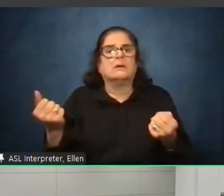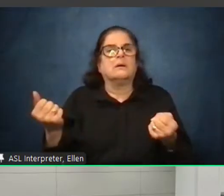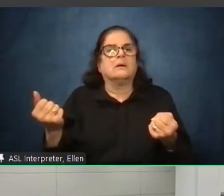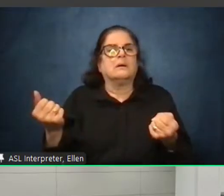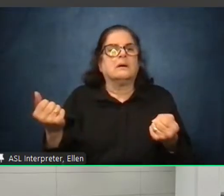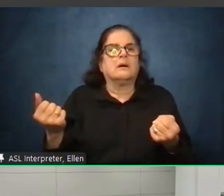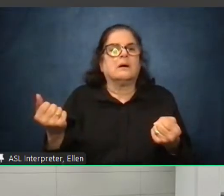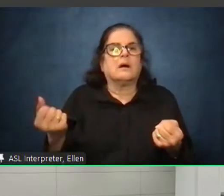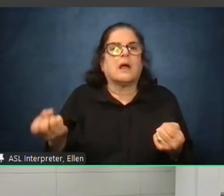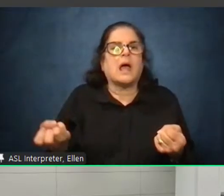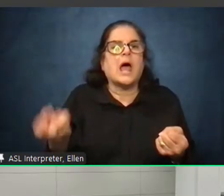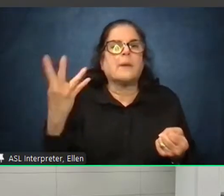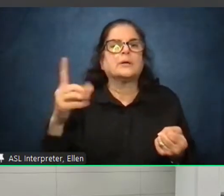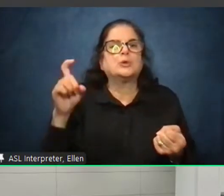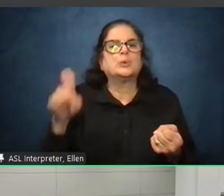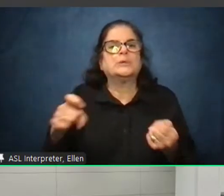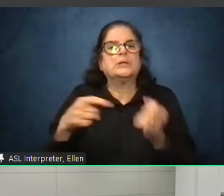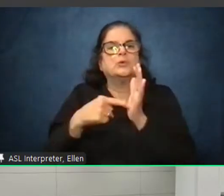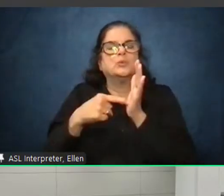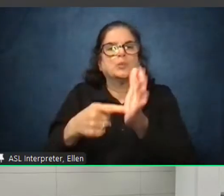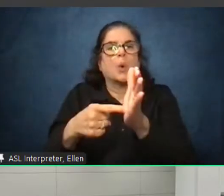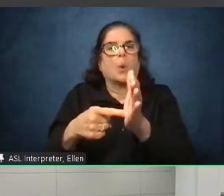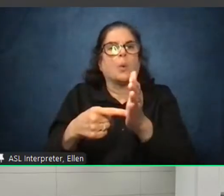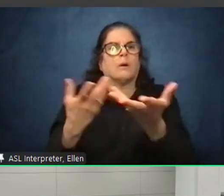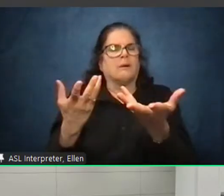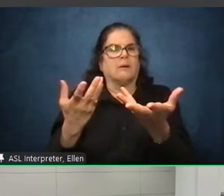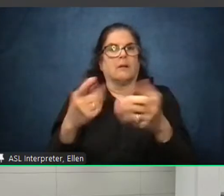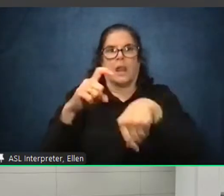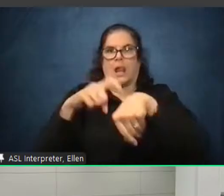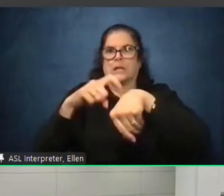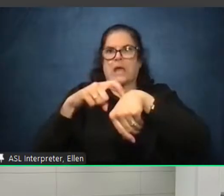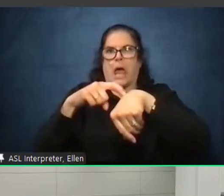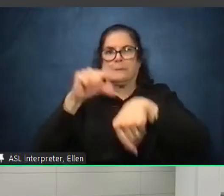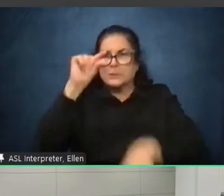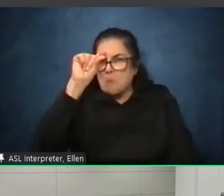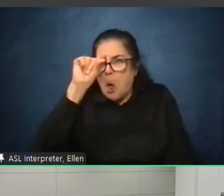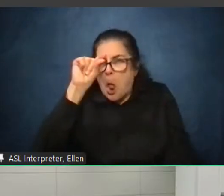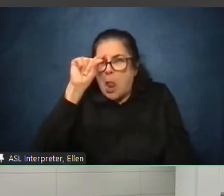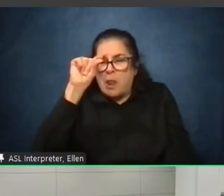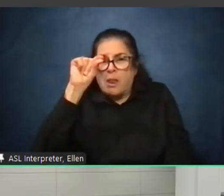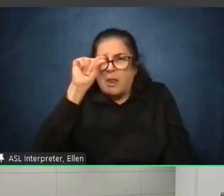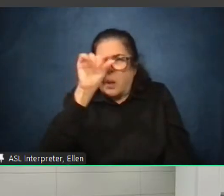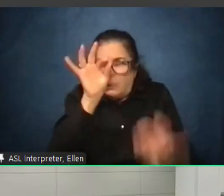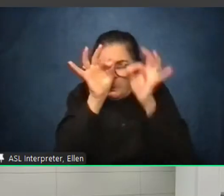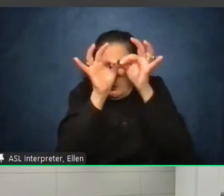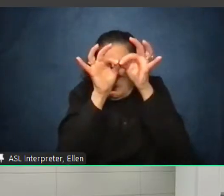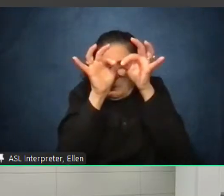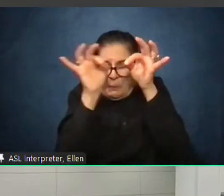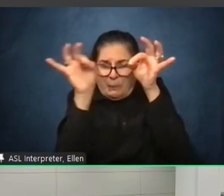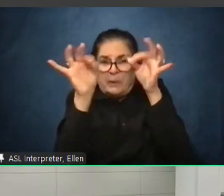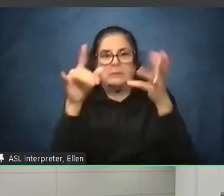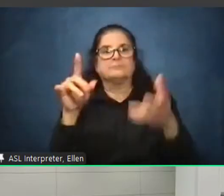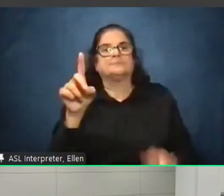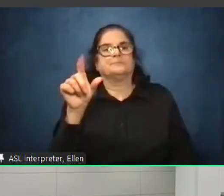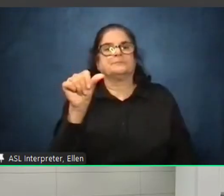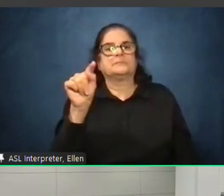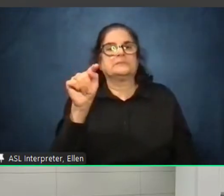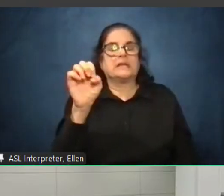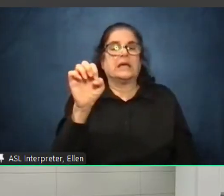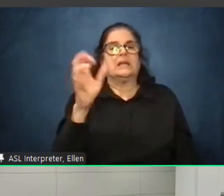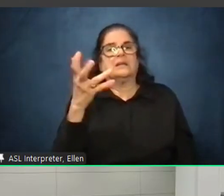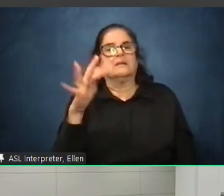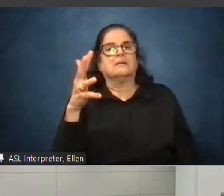how much do you really need to display? Because I'm just thinking the time is really small. The date, maybe it's okay, but I